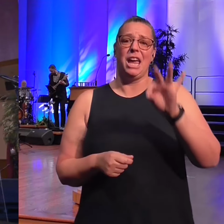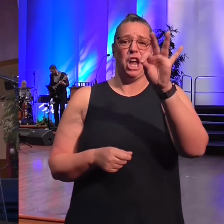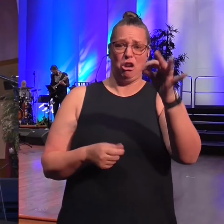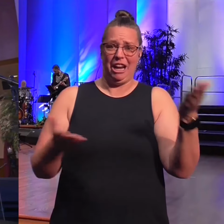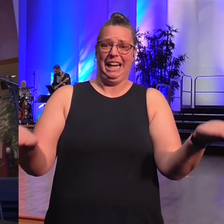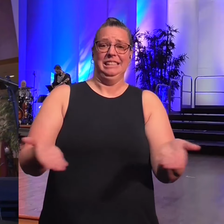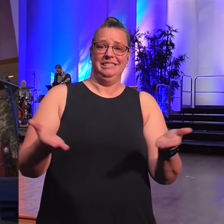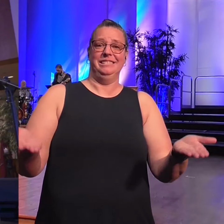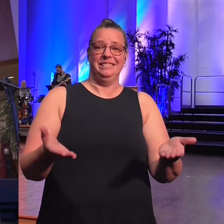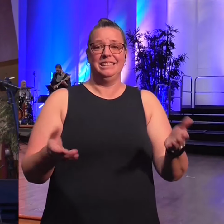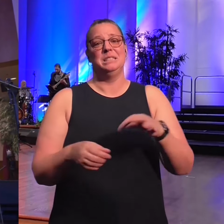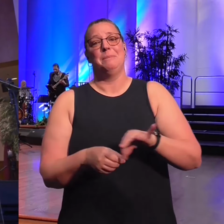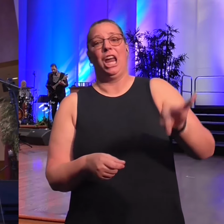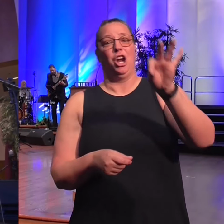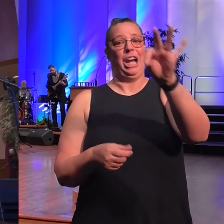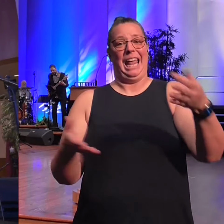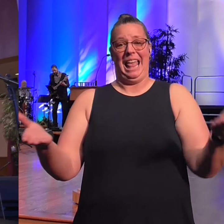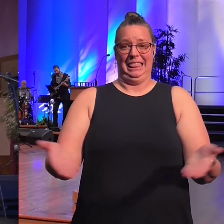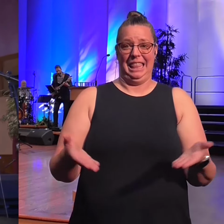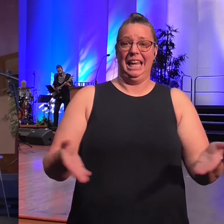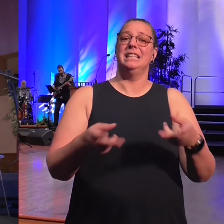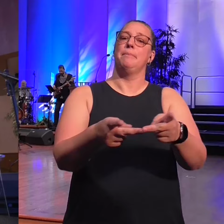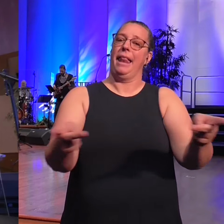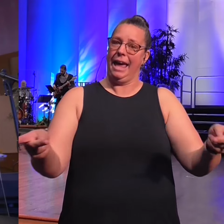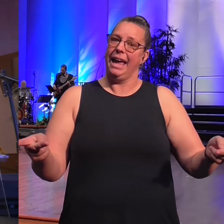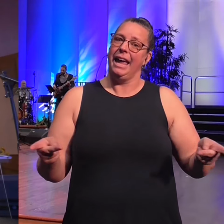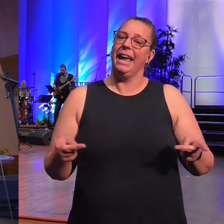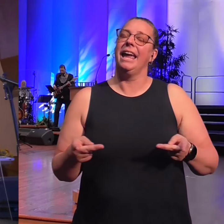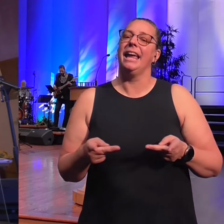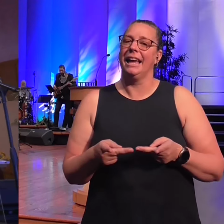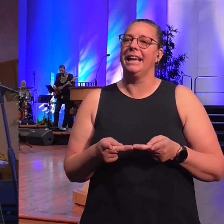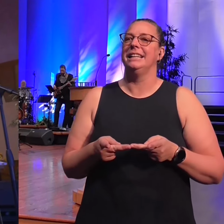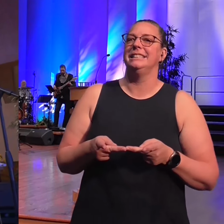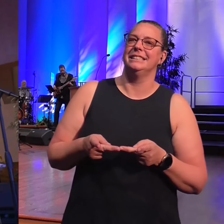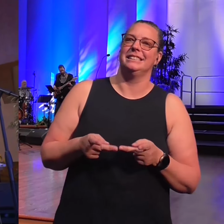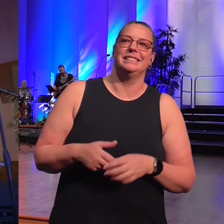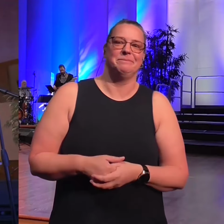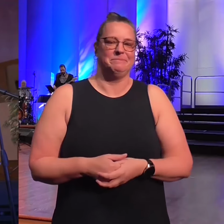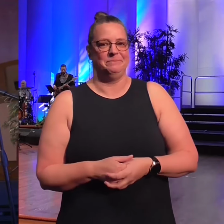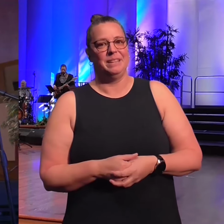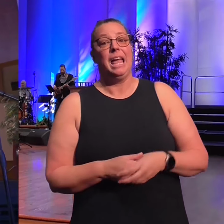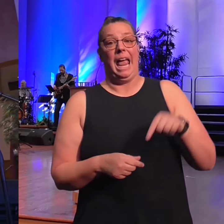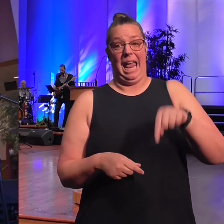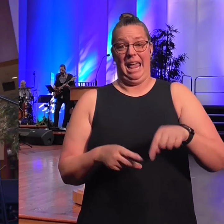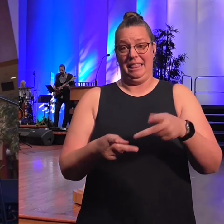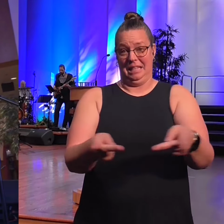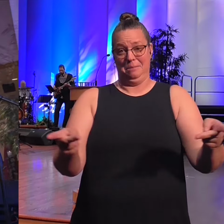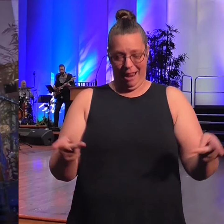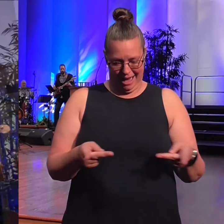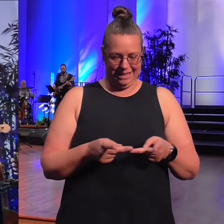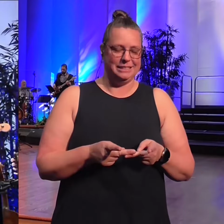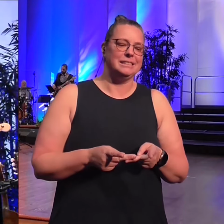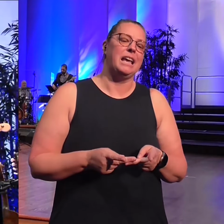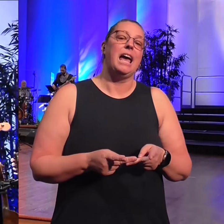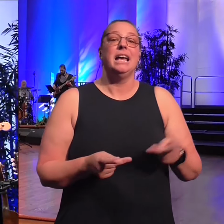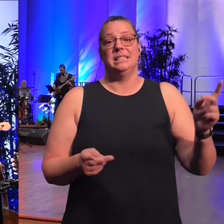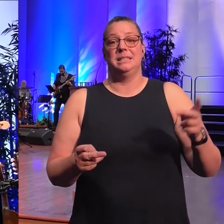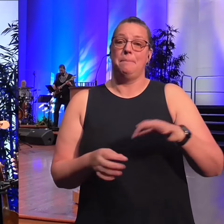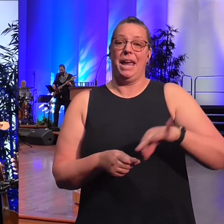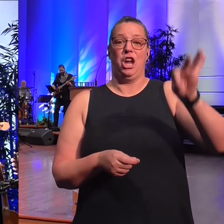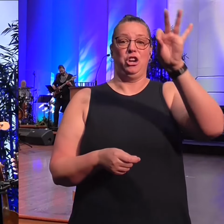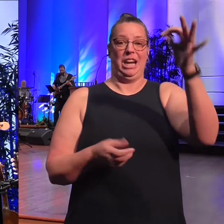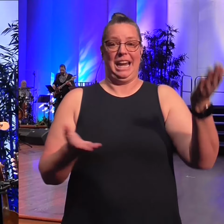Spirit is in this, Spirit is in this place, in this place. Spirit